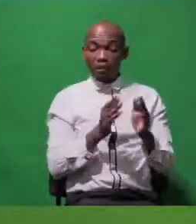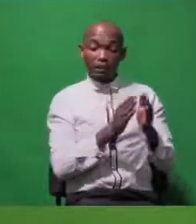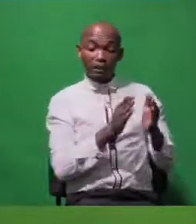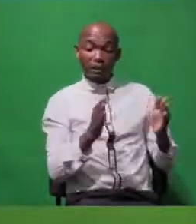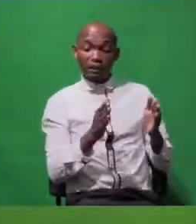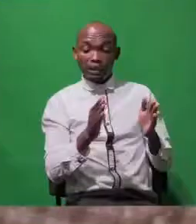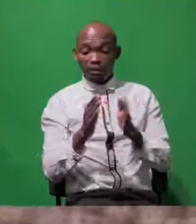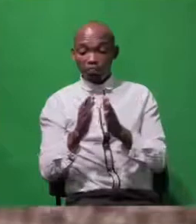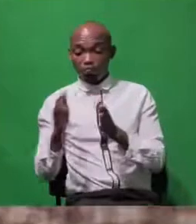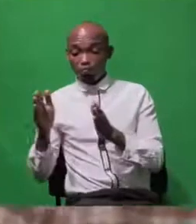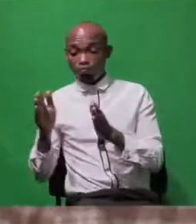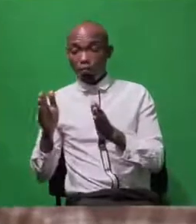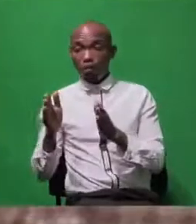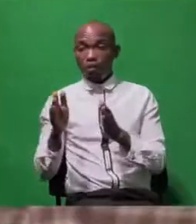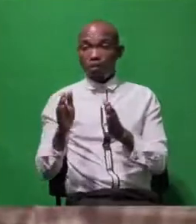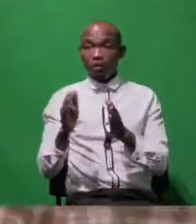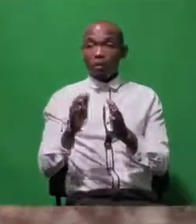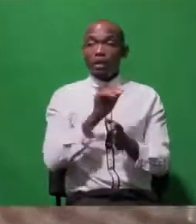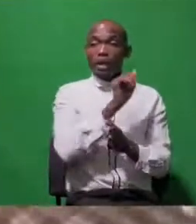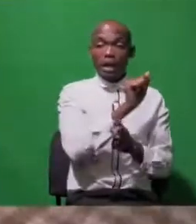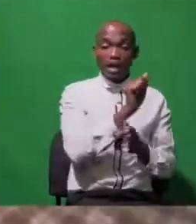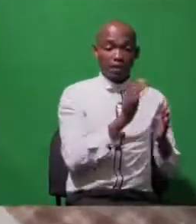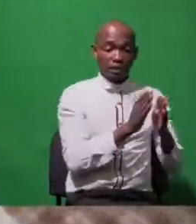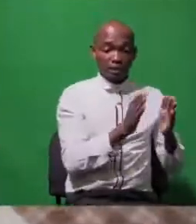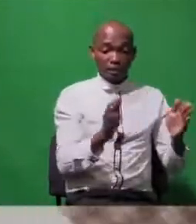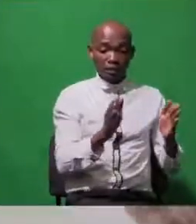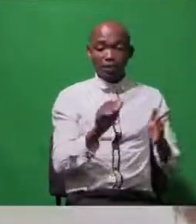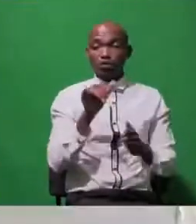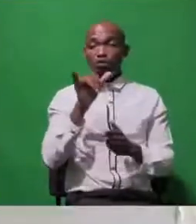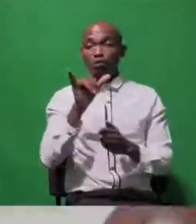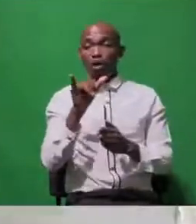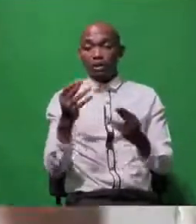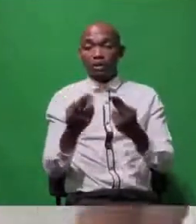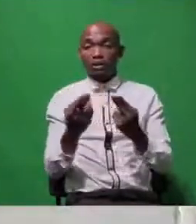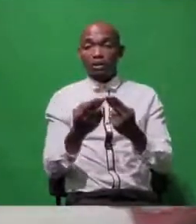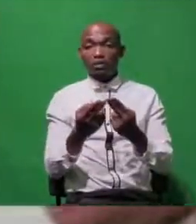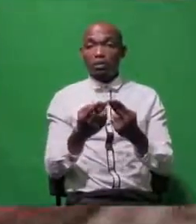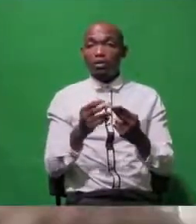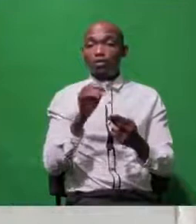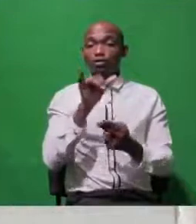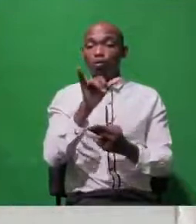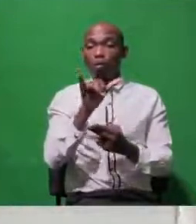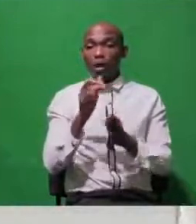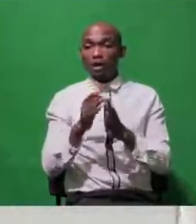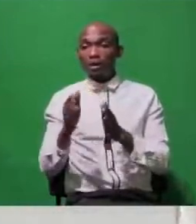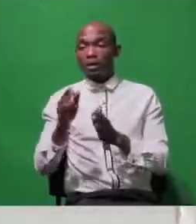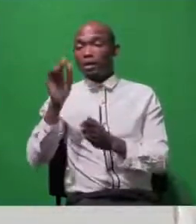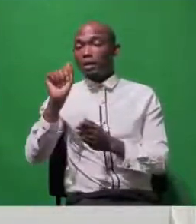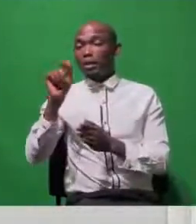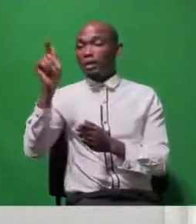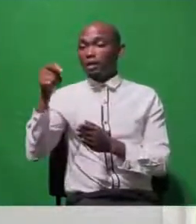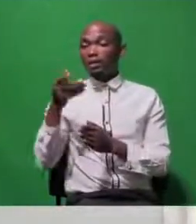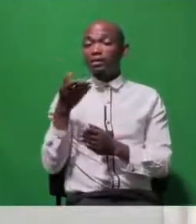dash, or the distance from A to Y is the same as Y to A dash. So this is how